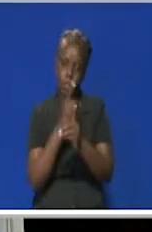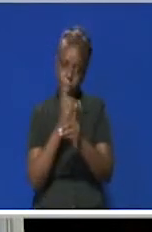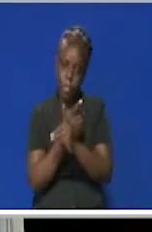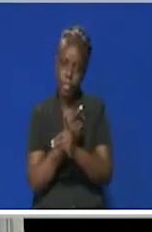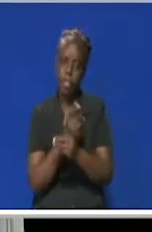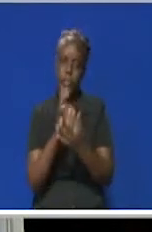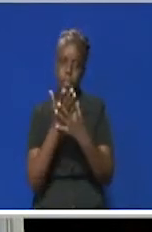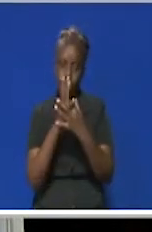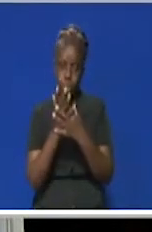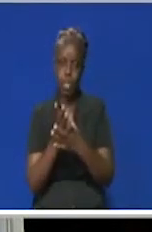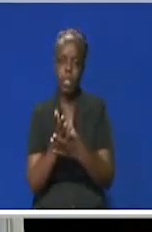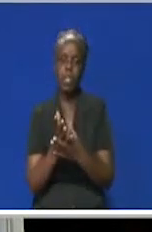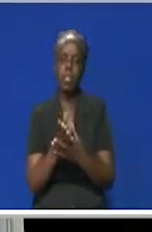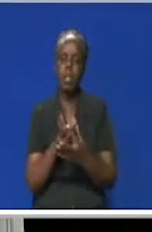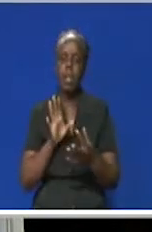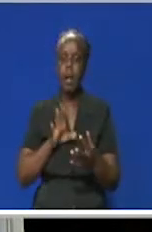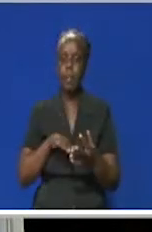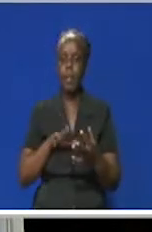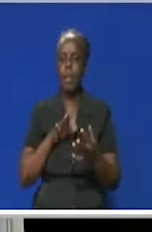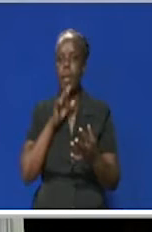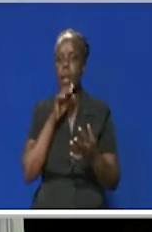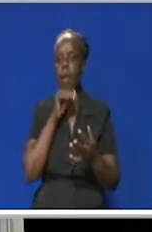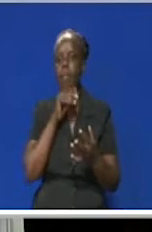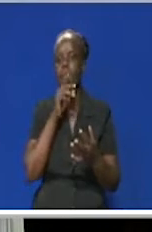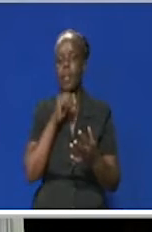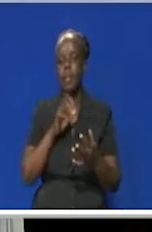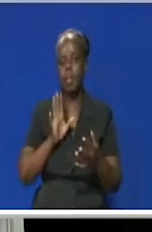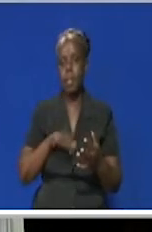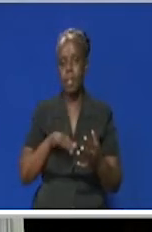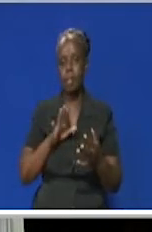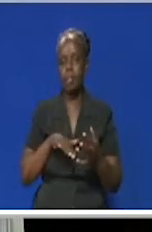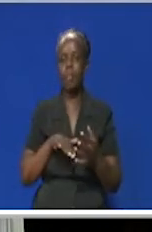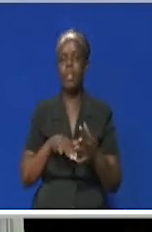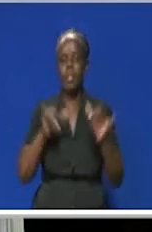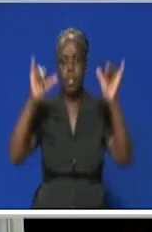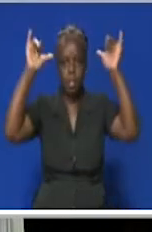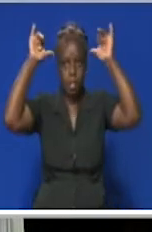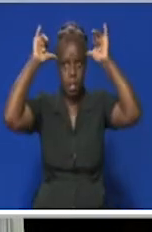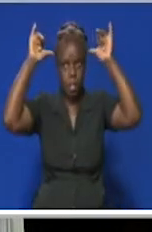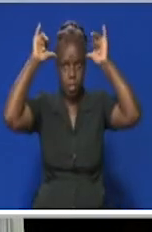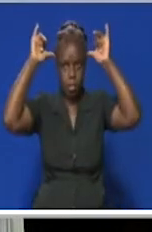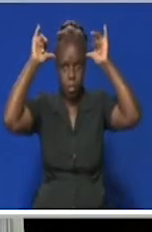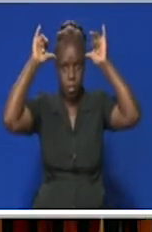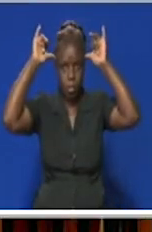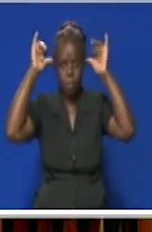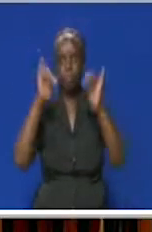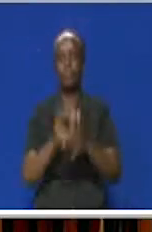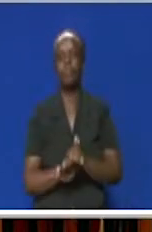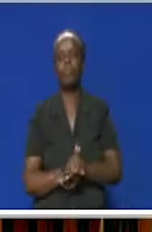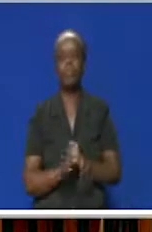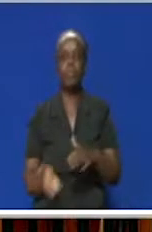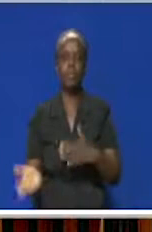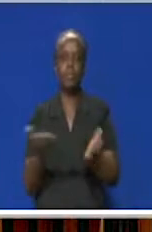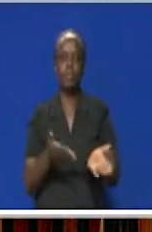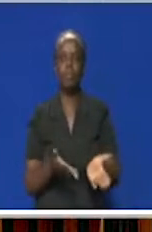differentiate between a male and a female cattle. Welcome.